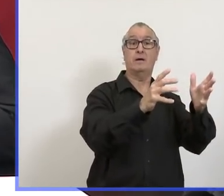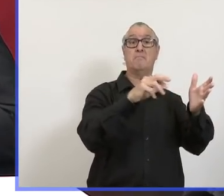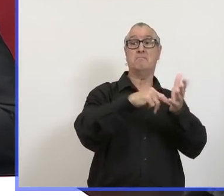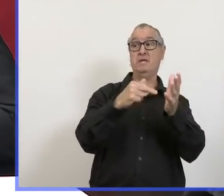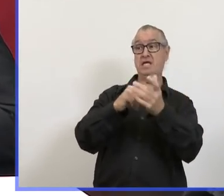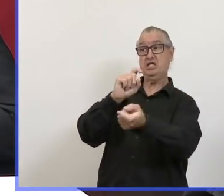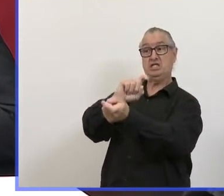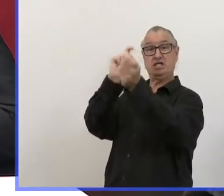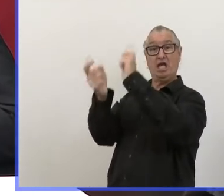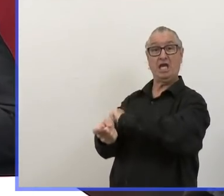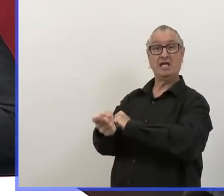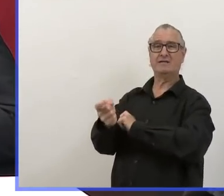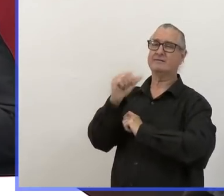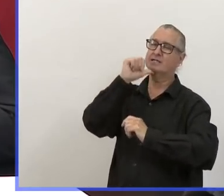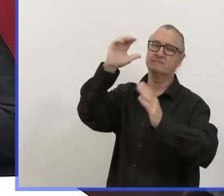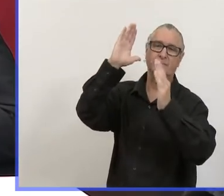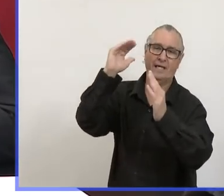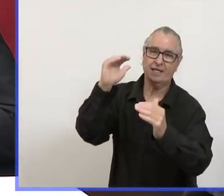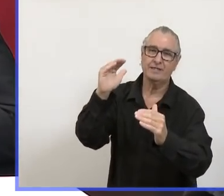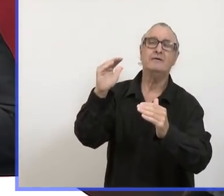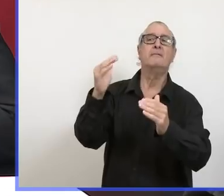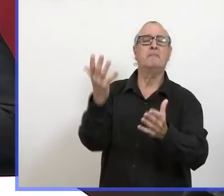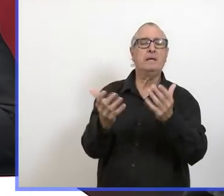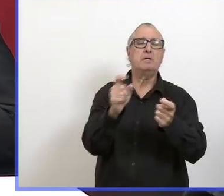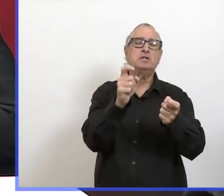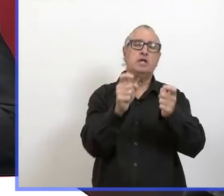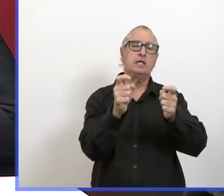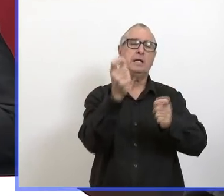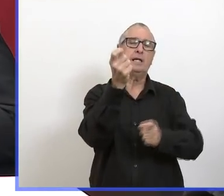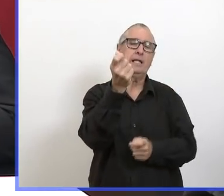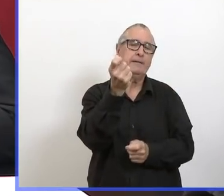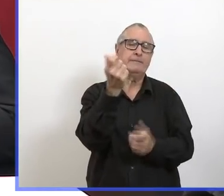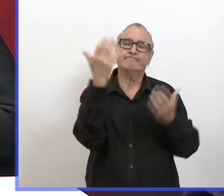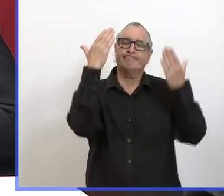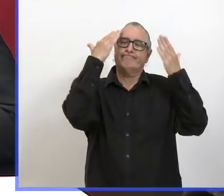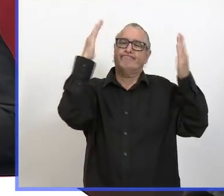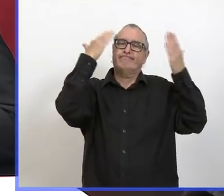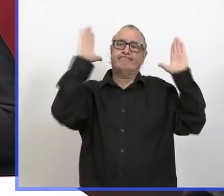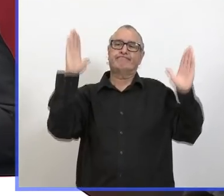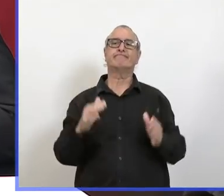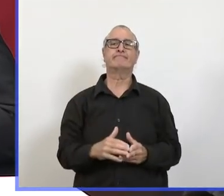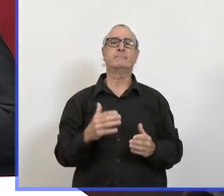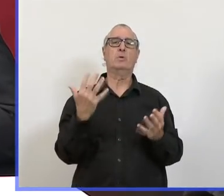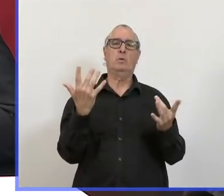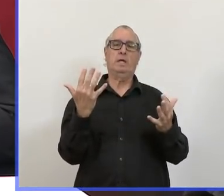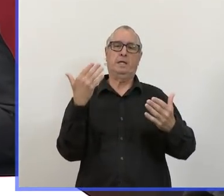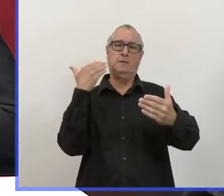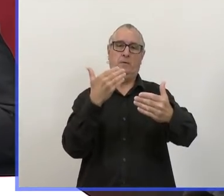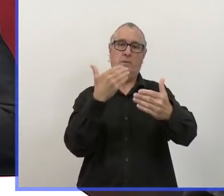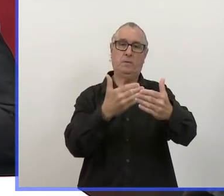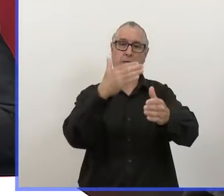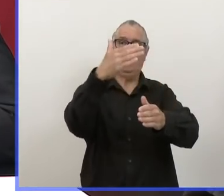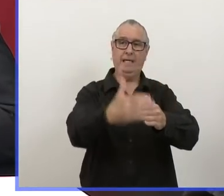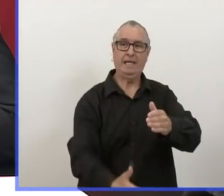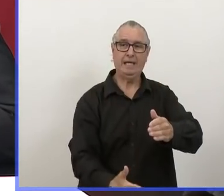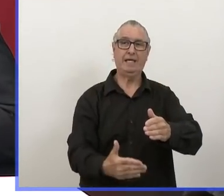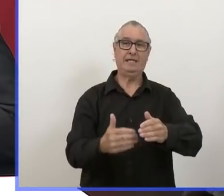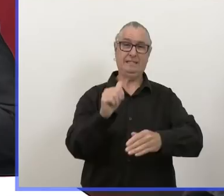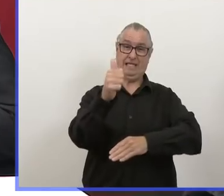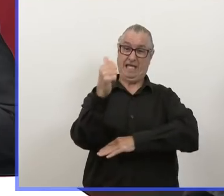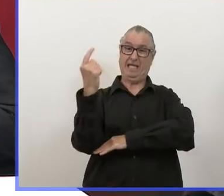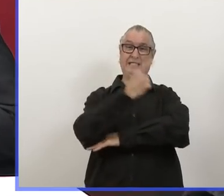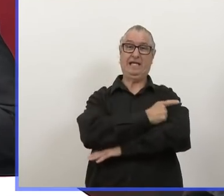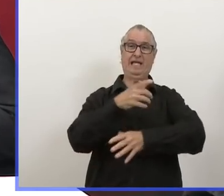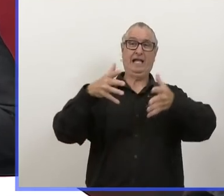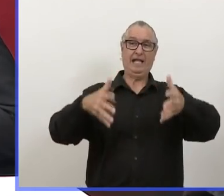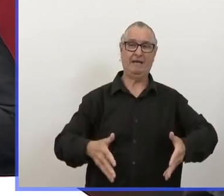It'll be subtle changes because that date's coming up. And again, it still is about 10 days out. So we'll have to see what those